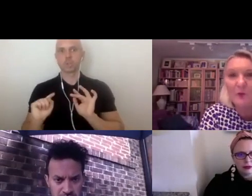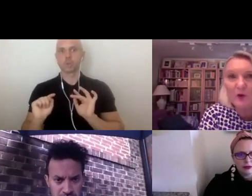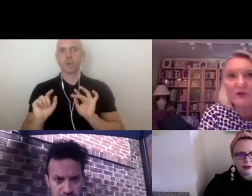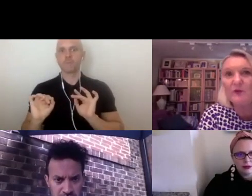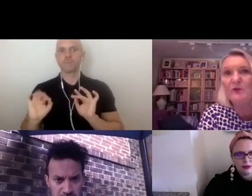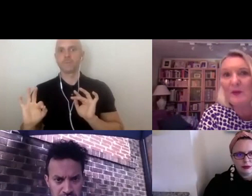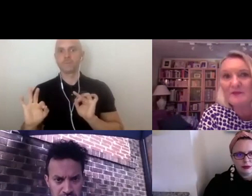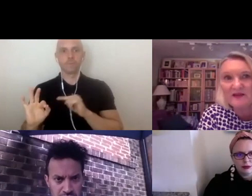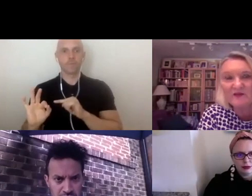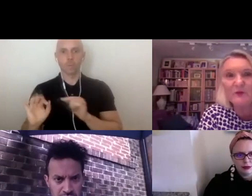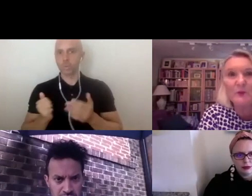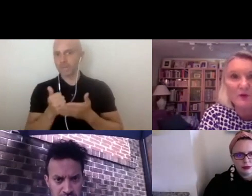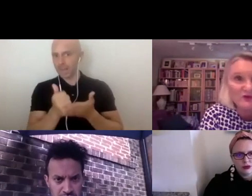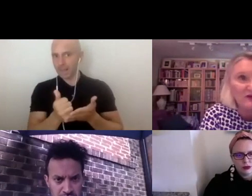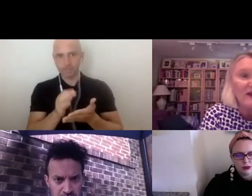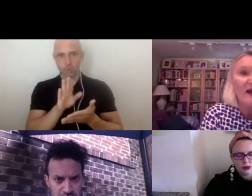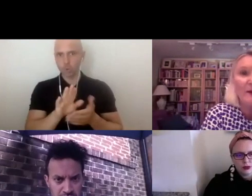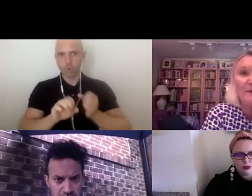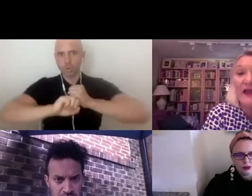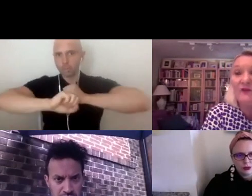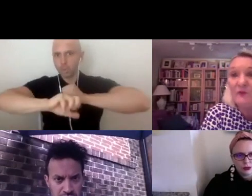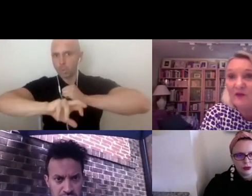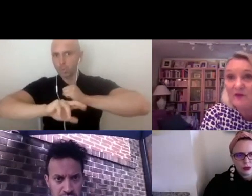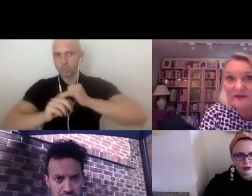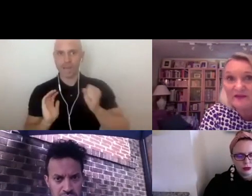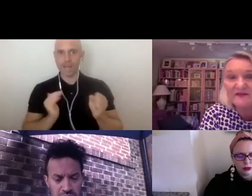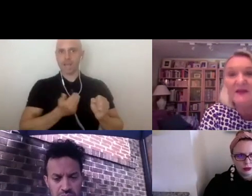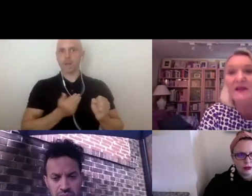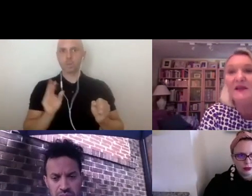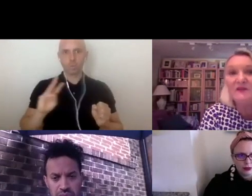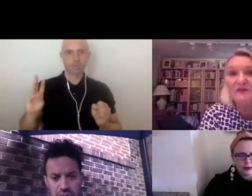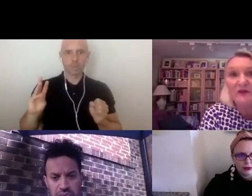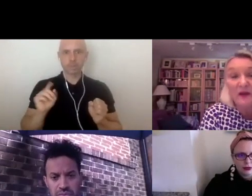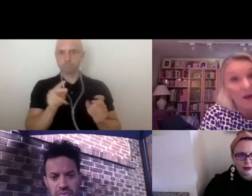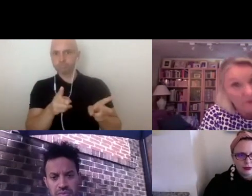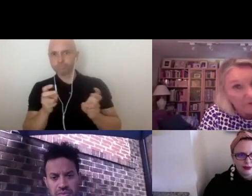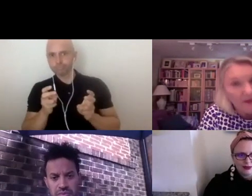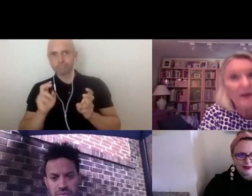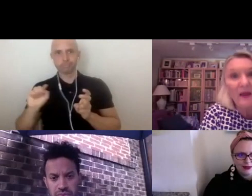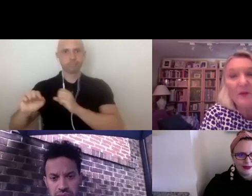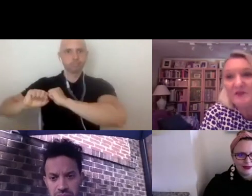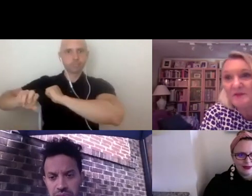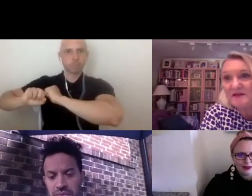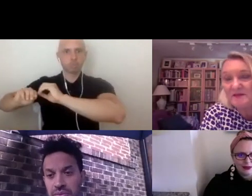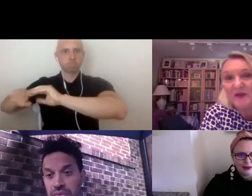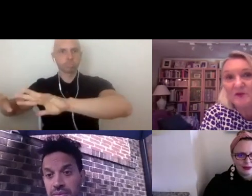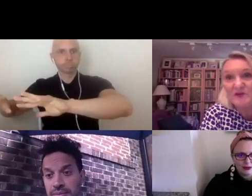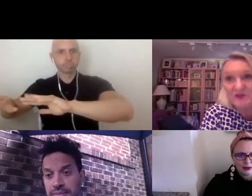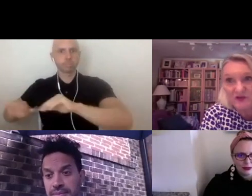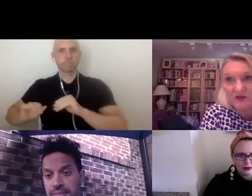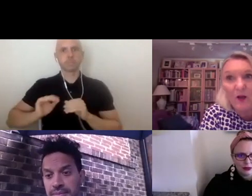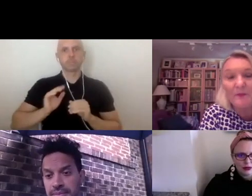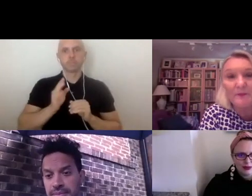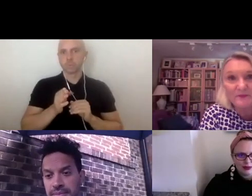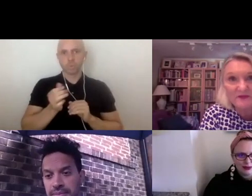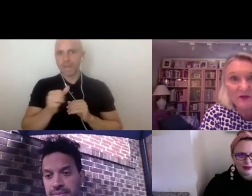work through the website, through promotion, and through other assistance, even if, and possibly some other